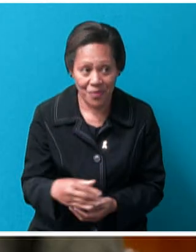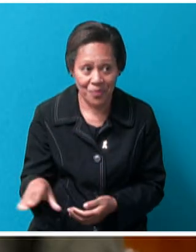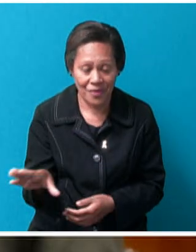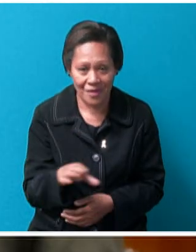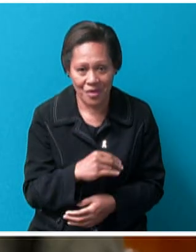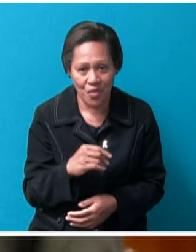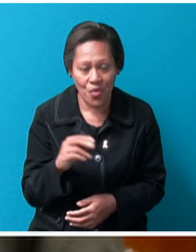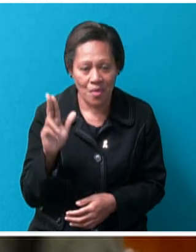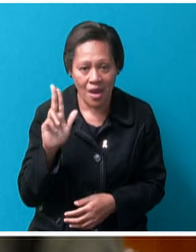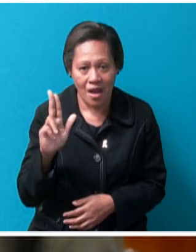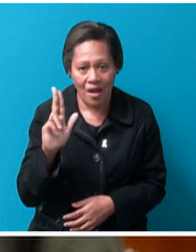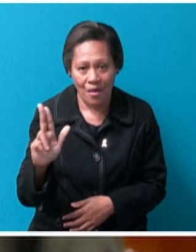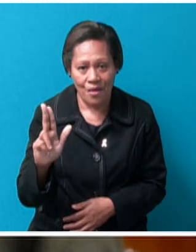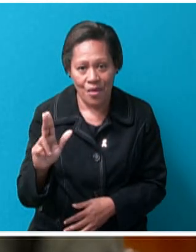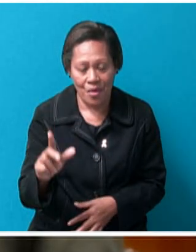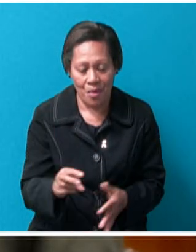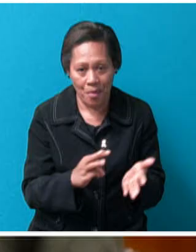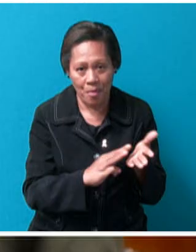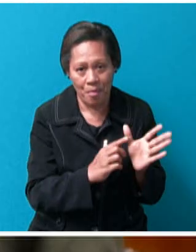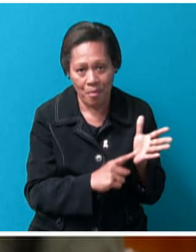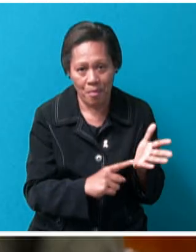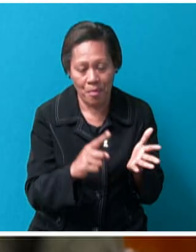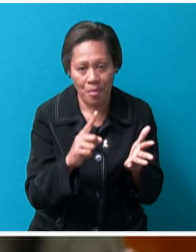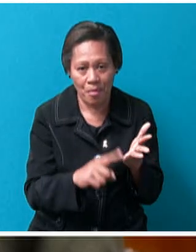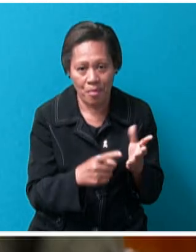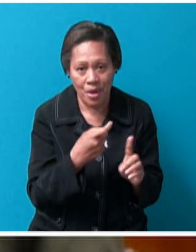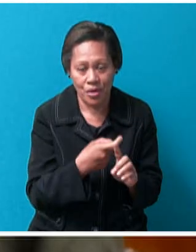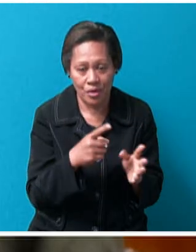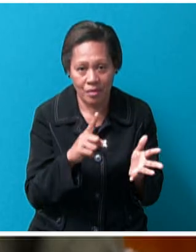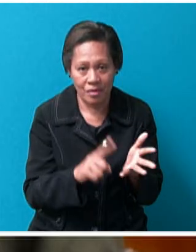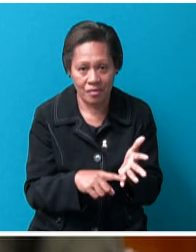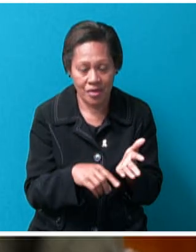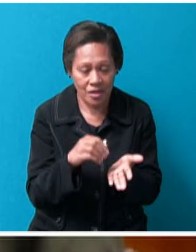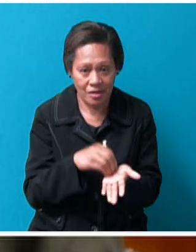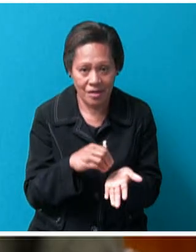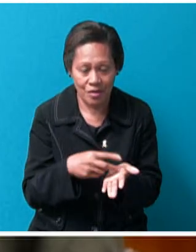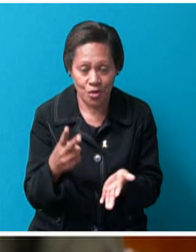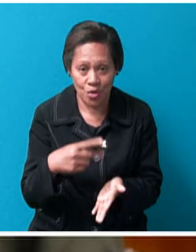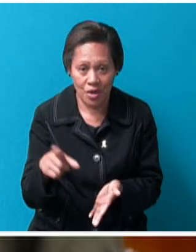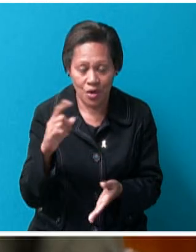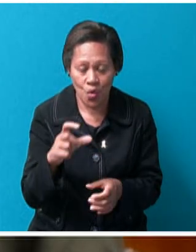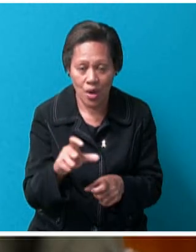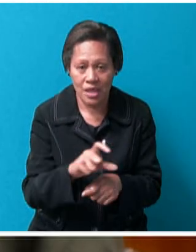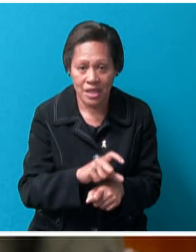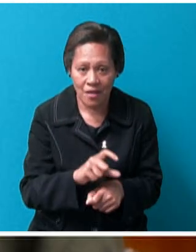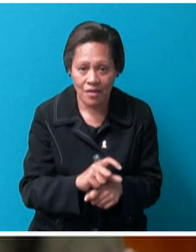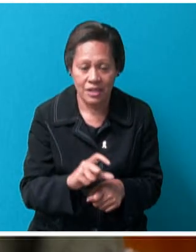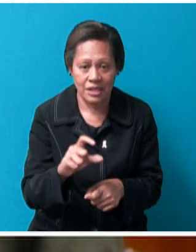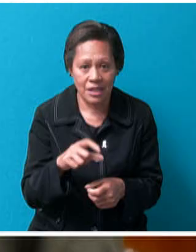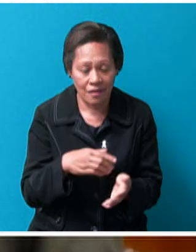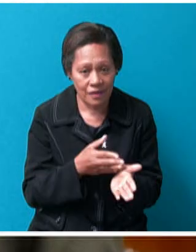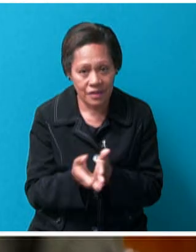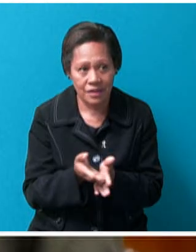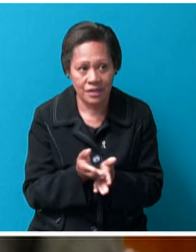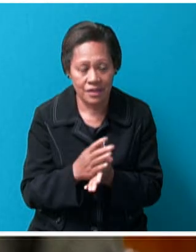Matuku. Captain Mosese served for 21 years as a civil servant with the government shipping services,